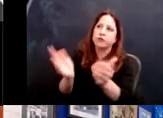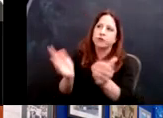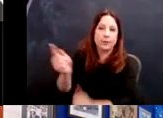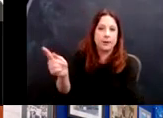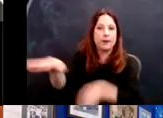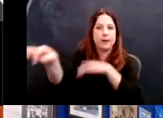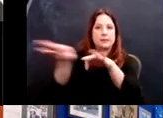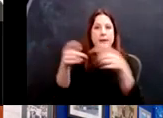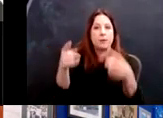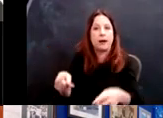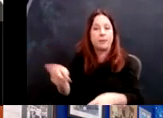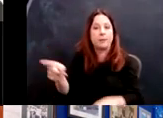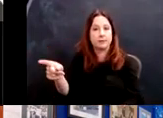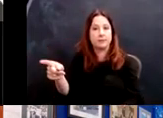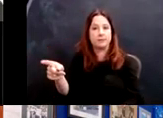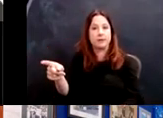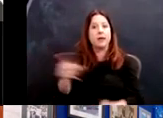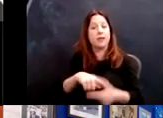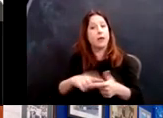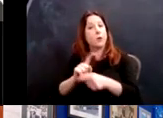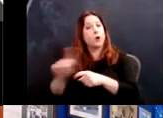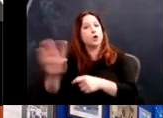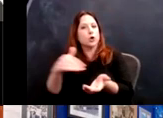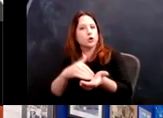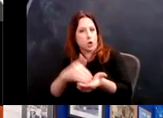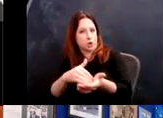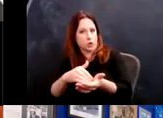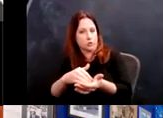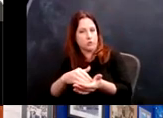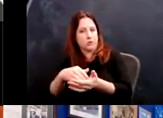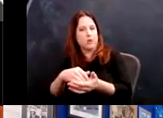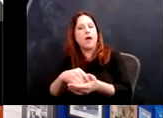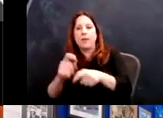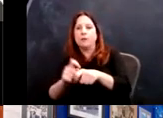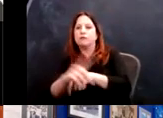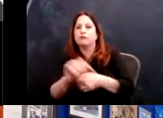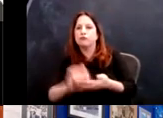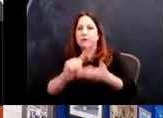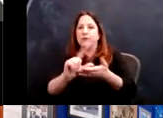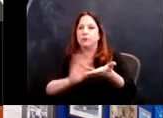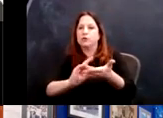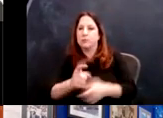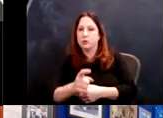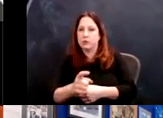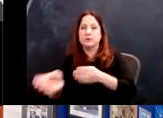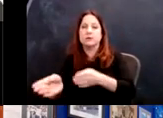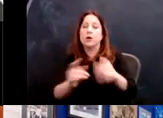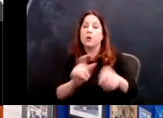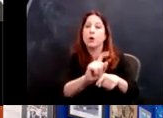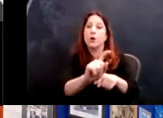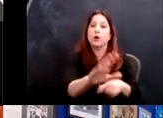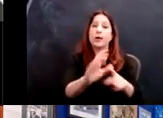happened. We called her medical provider, who then called in her prescriptions for refill. We called her case